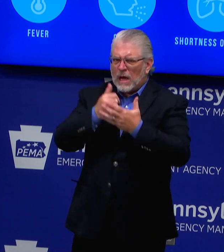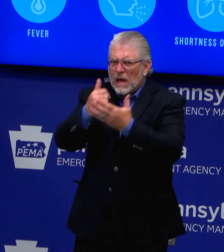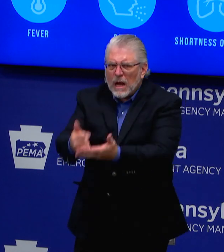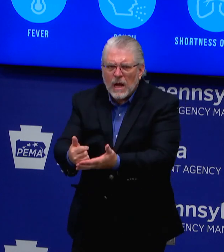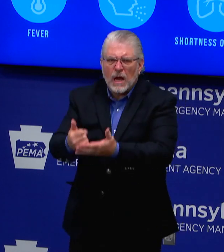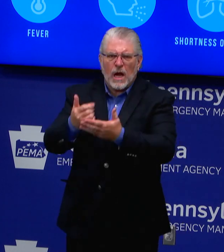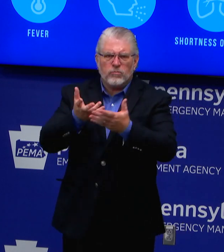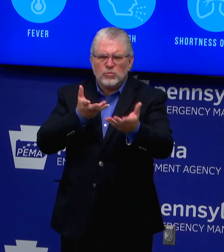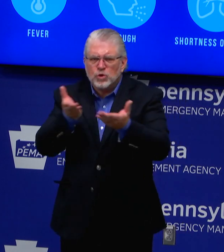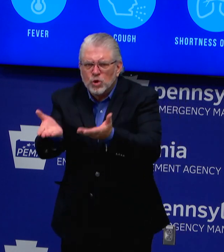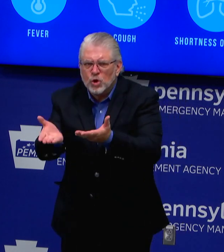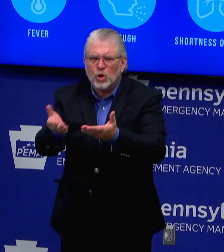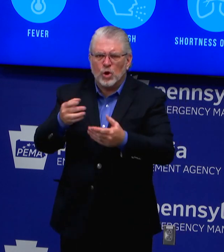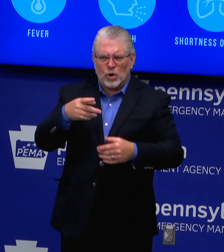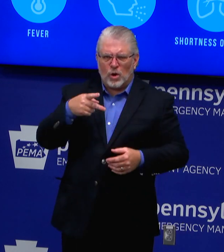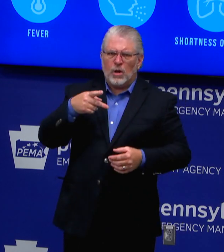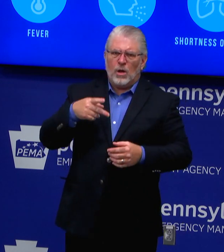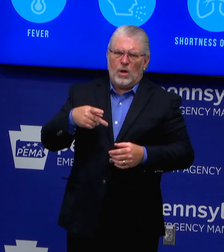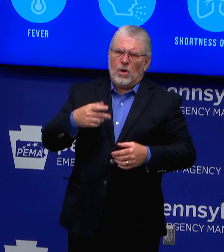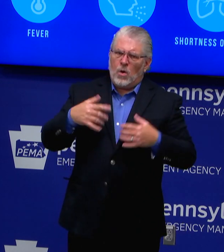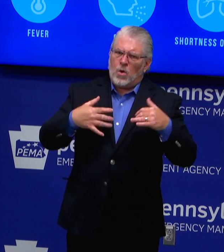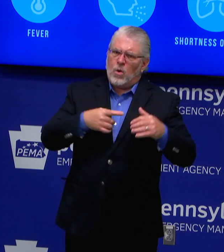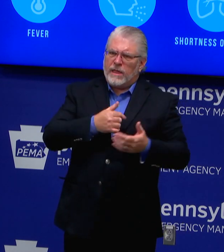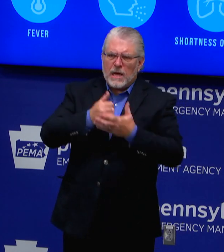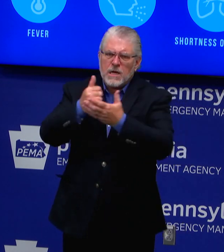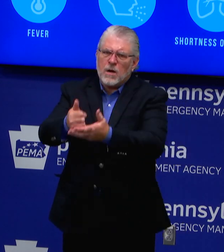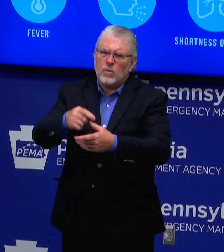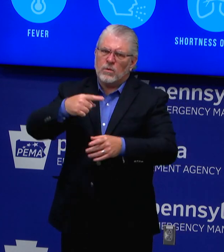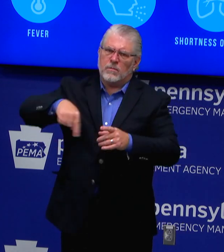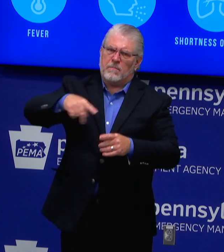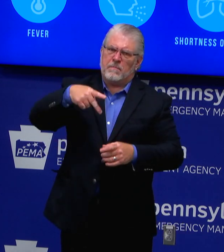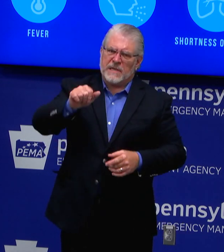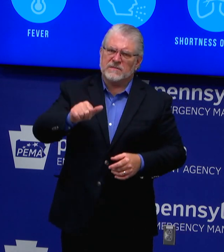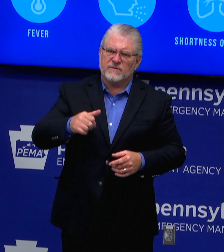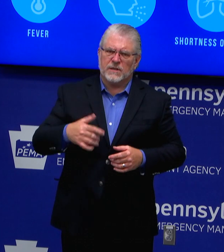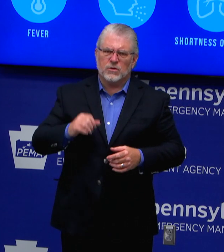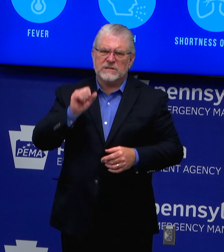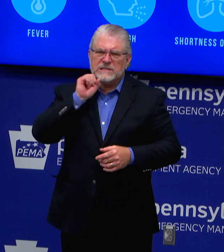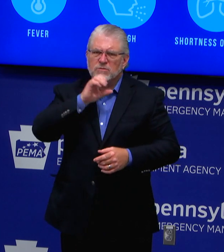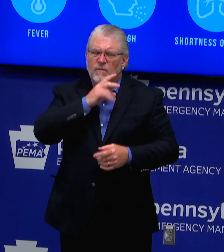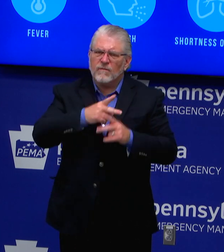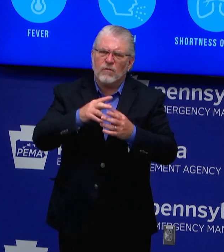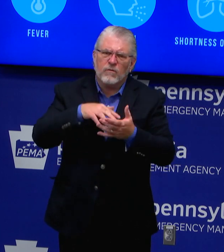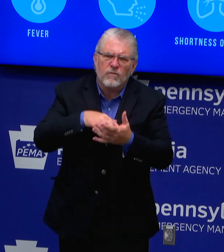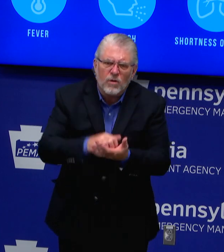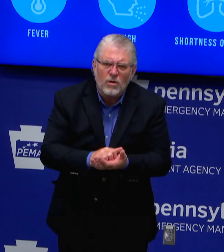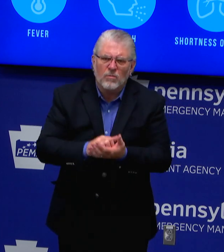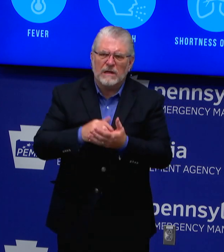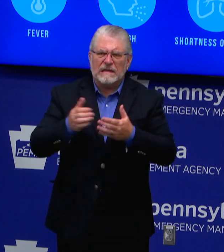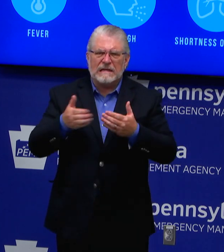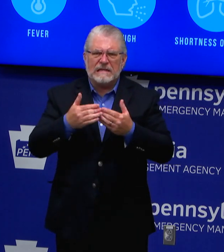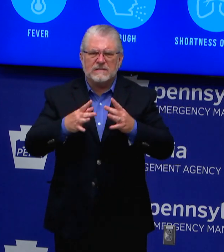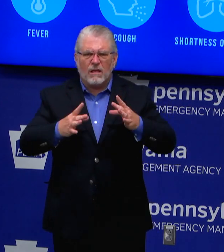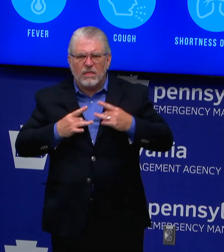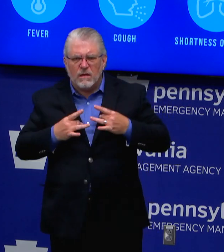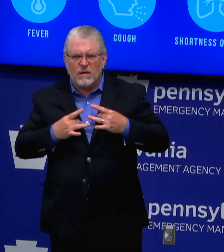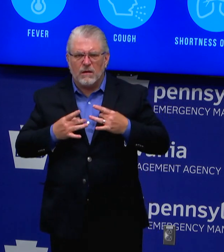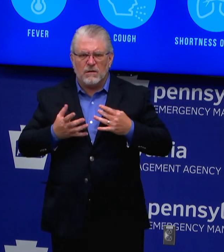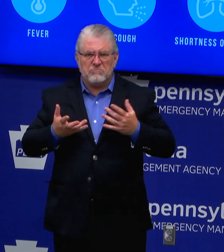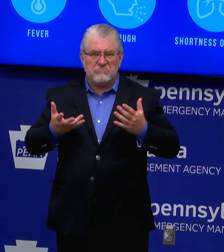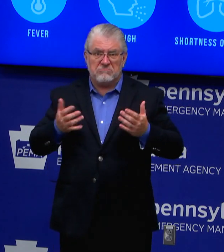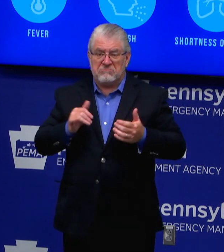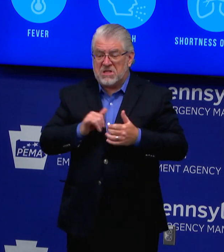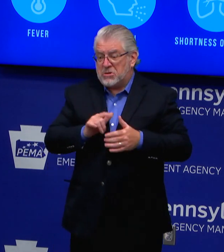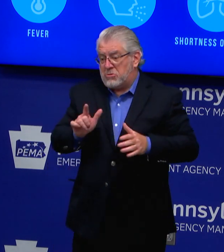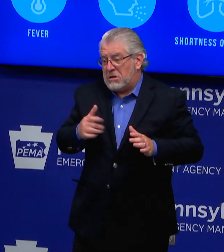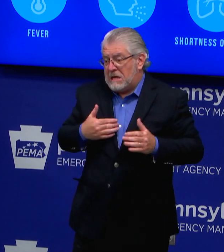Commonwealth and to assist very vulnerable residents. And so that's the only feedback I've received today. Thank